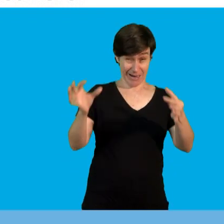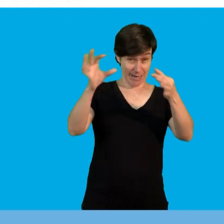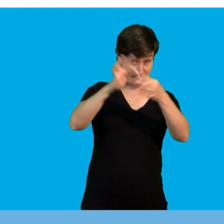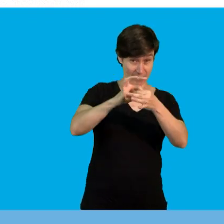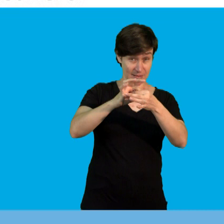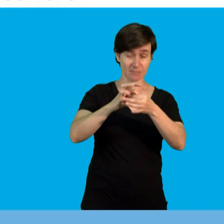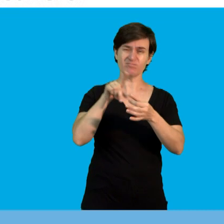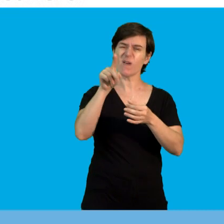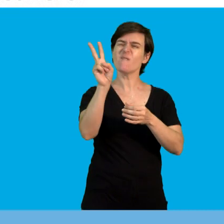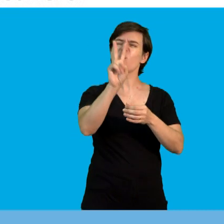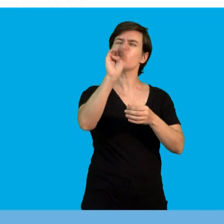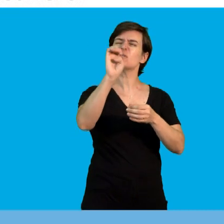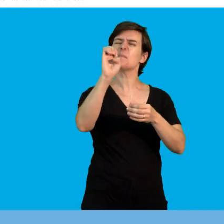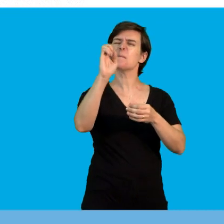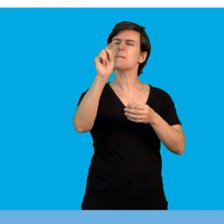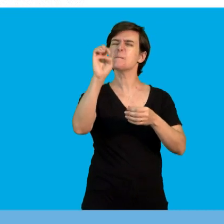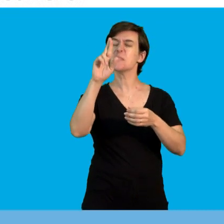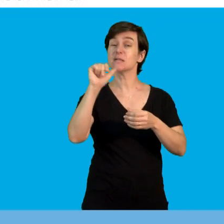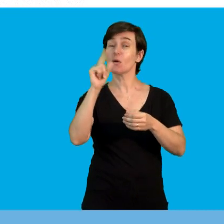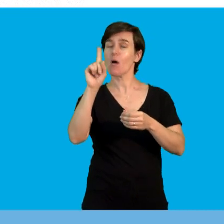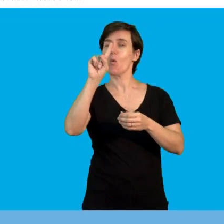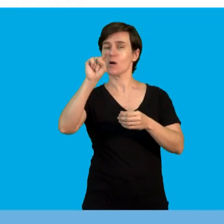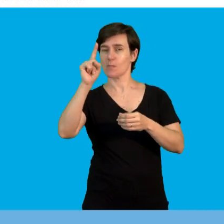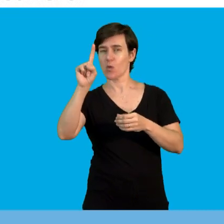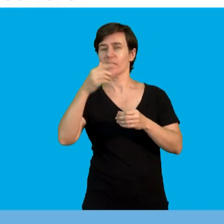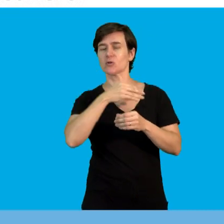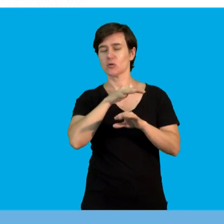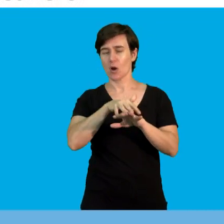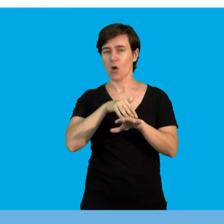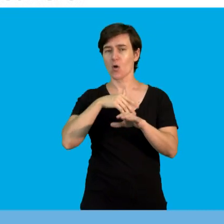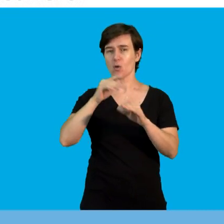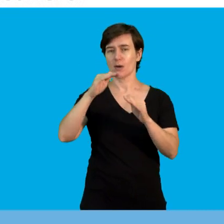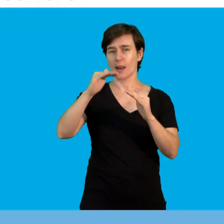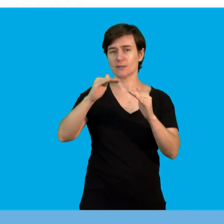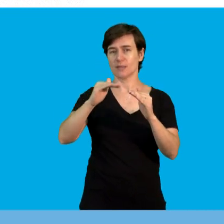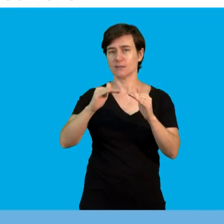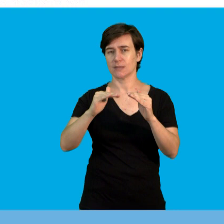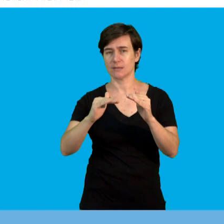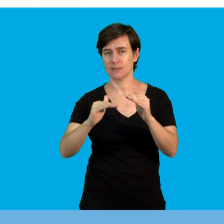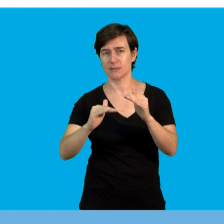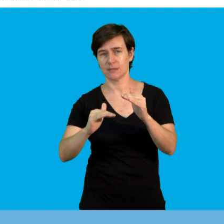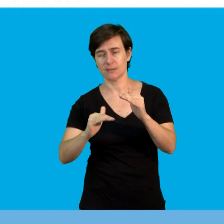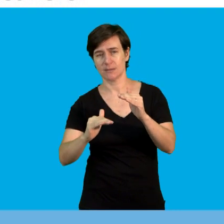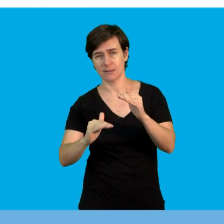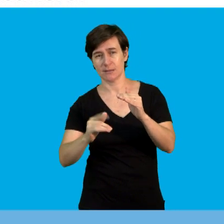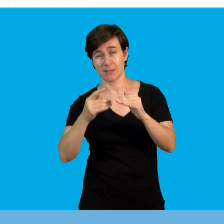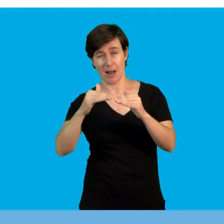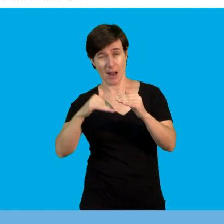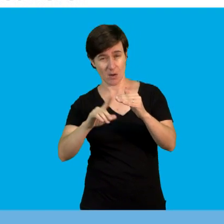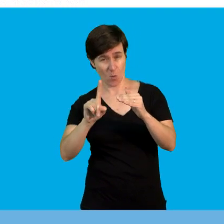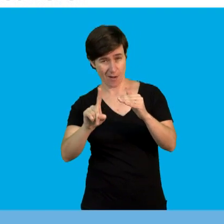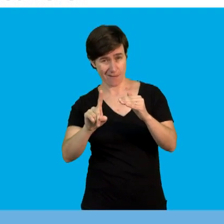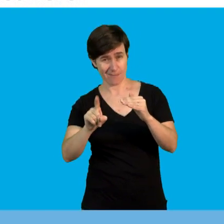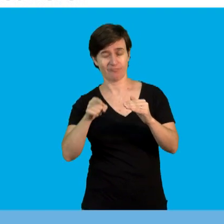when it was connected, it was 1,1 volts. Then gradually it decreases to a number that is below